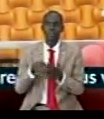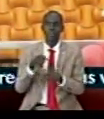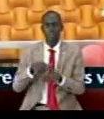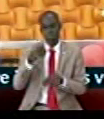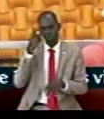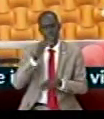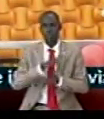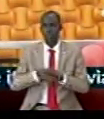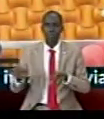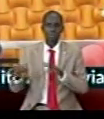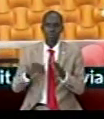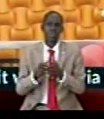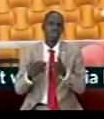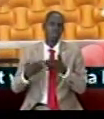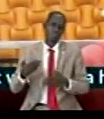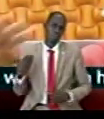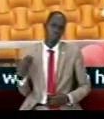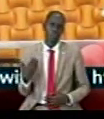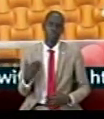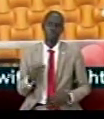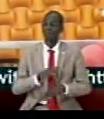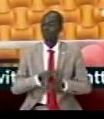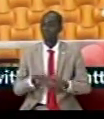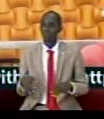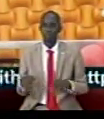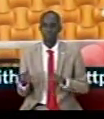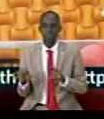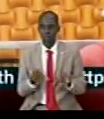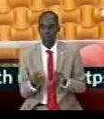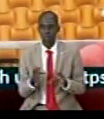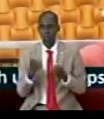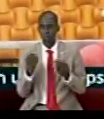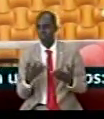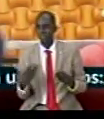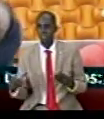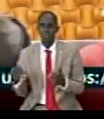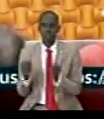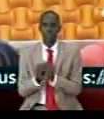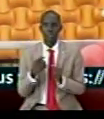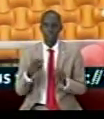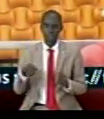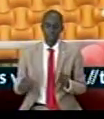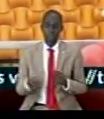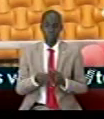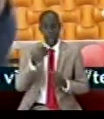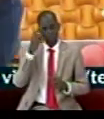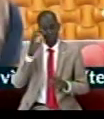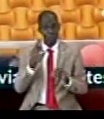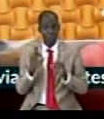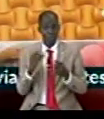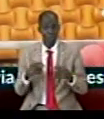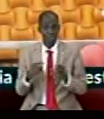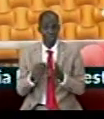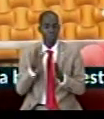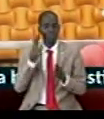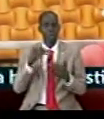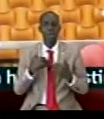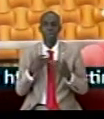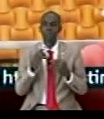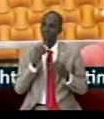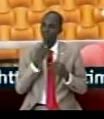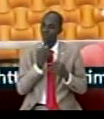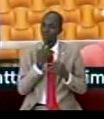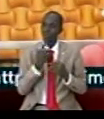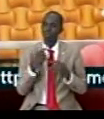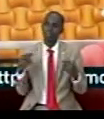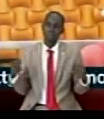them. Like, I don't play football because of the leg. If I try it, I'll be having a sharp pain. I did all these things. This